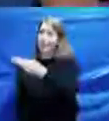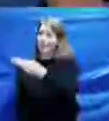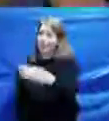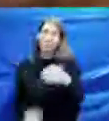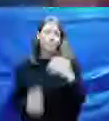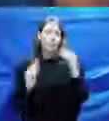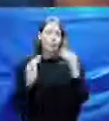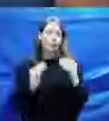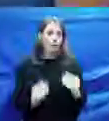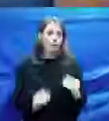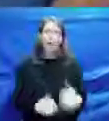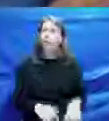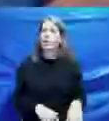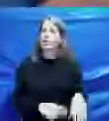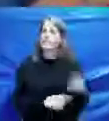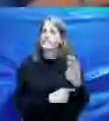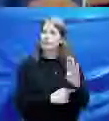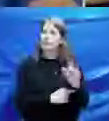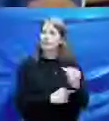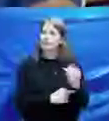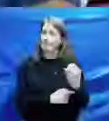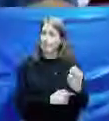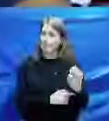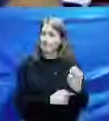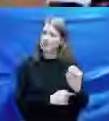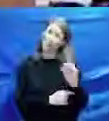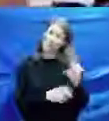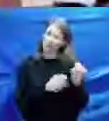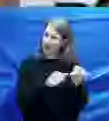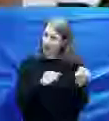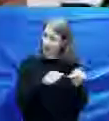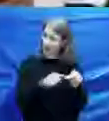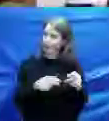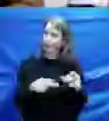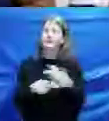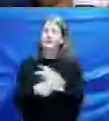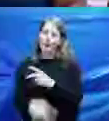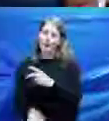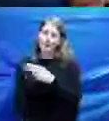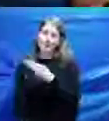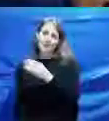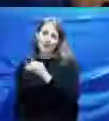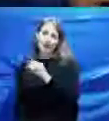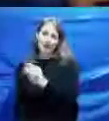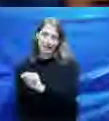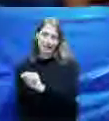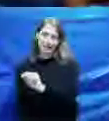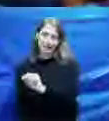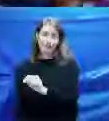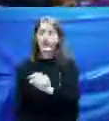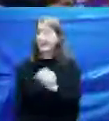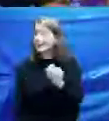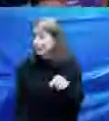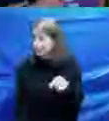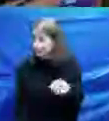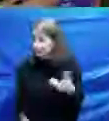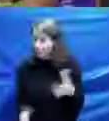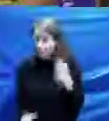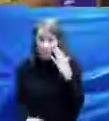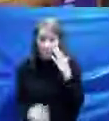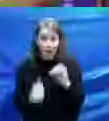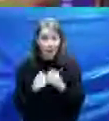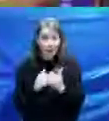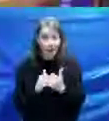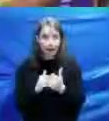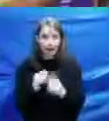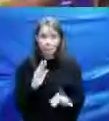was talking about before. So area times the height. And if you already know how to find the base, you don't have to fill in this part, but